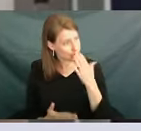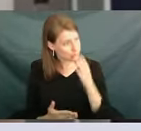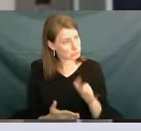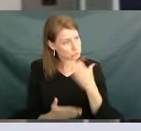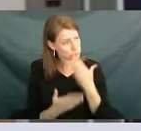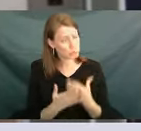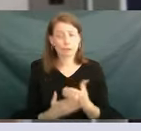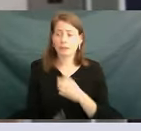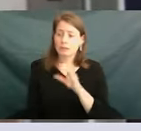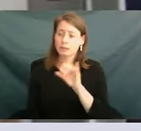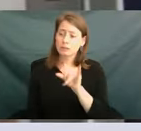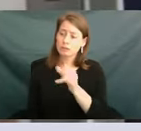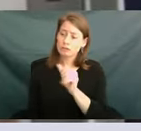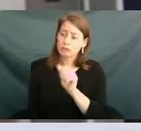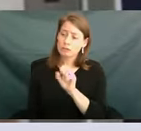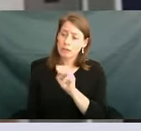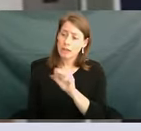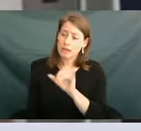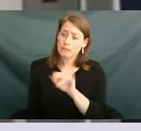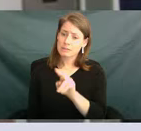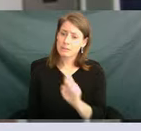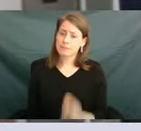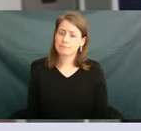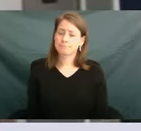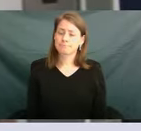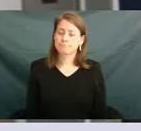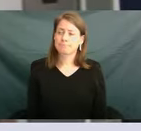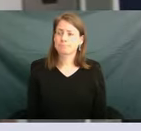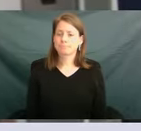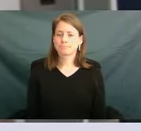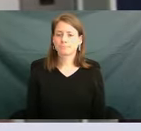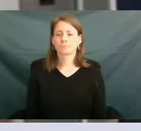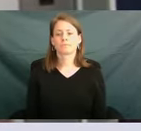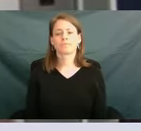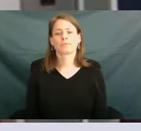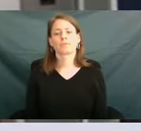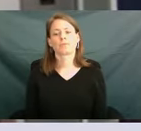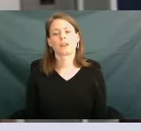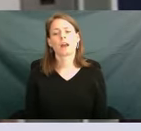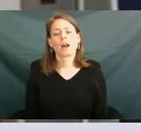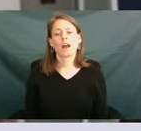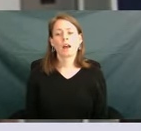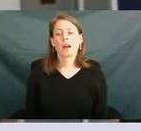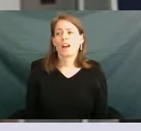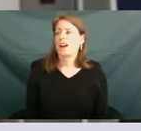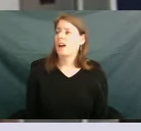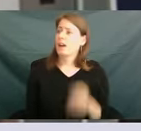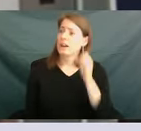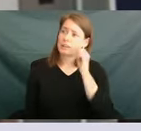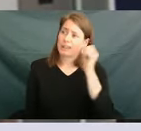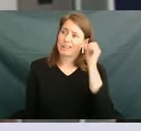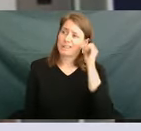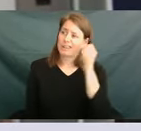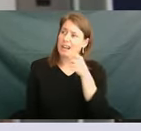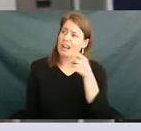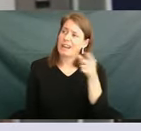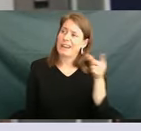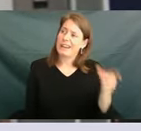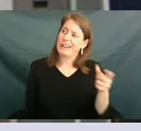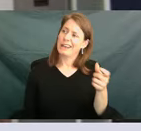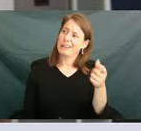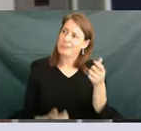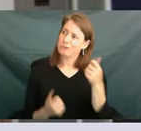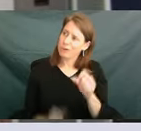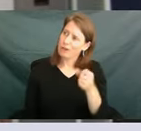fitness, kept on trying to hit him all the while. Because kept